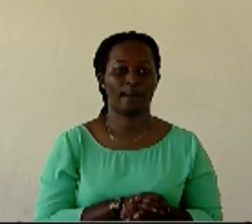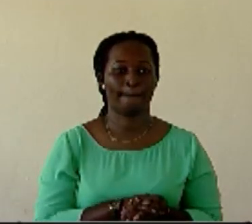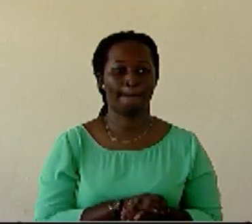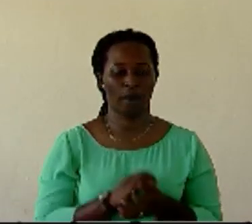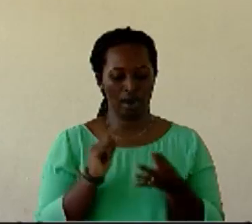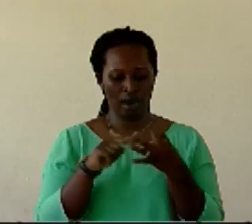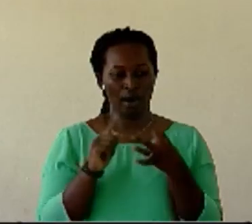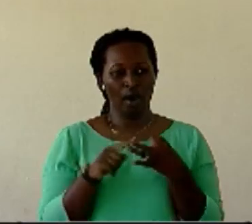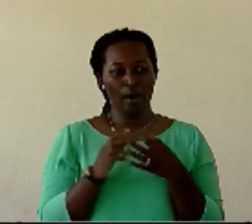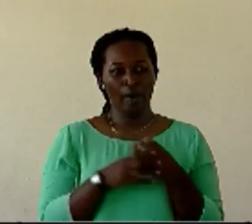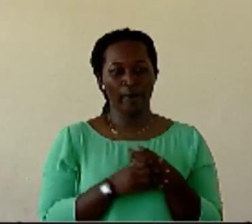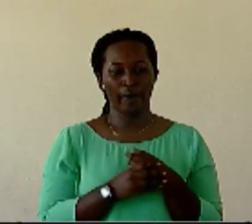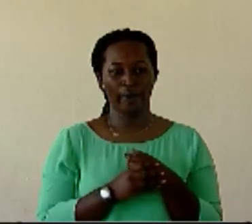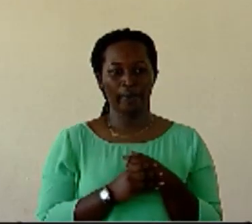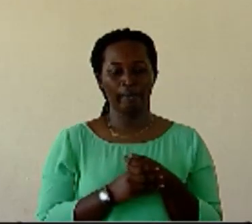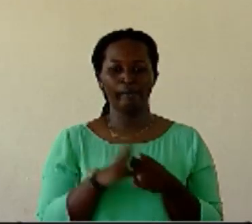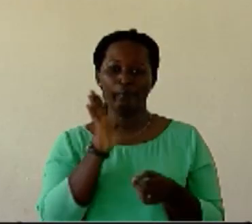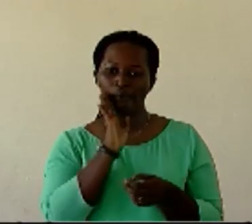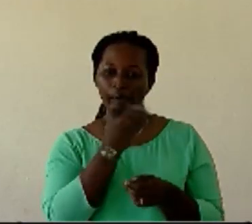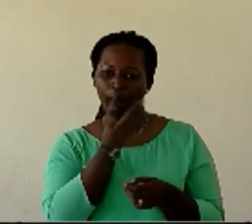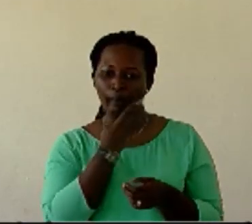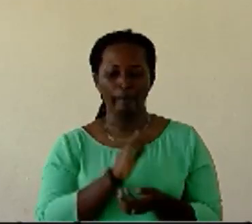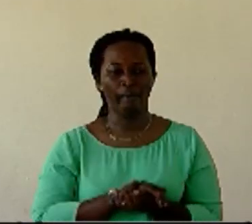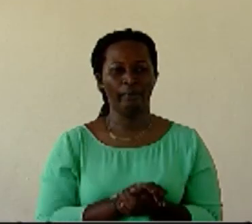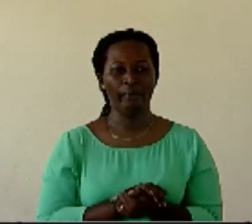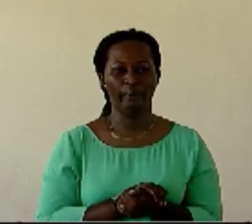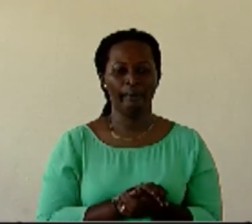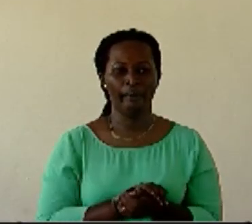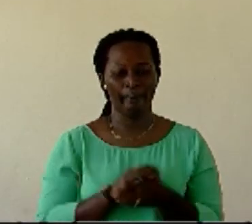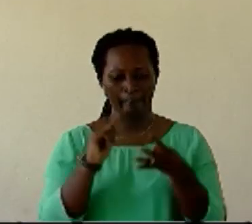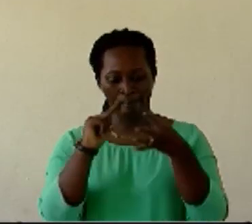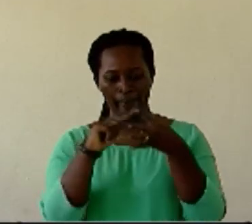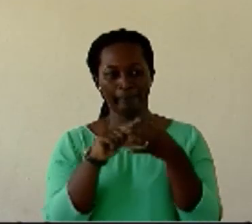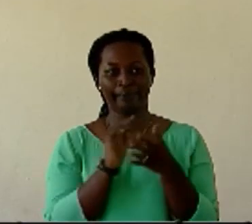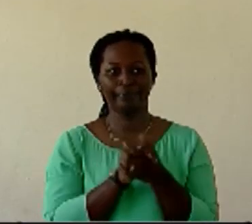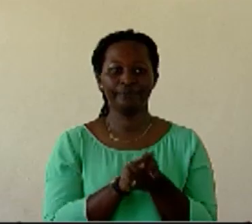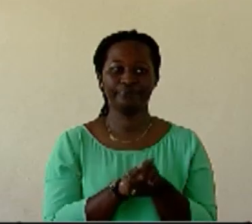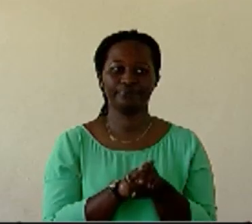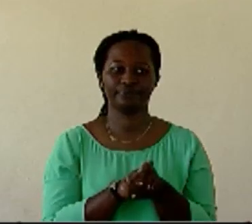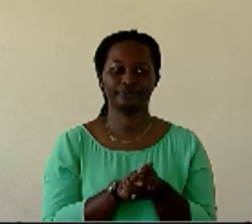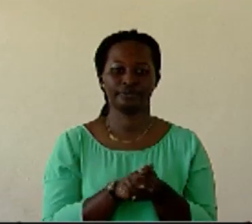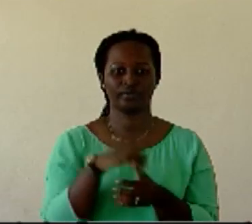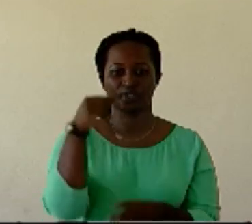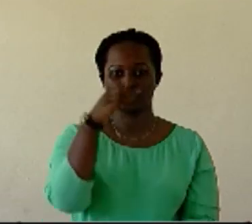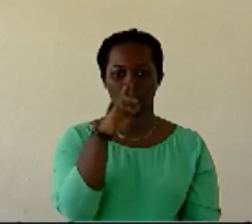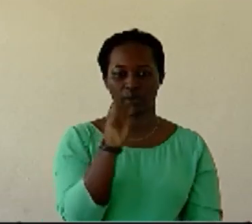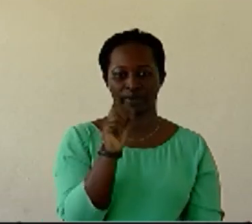We can also talk about water. We can talk about